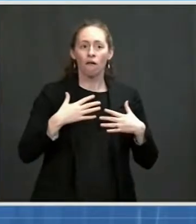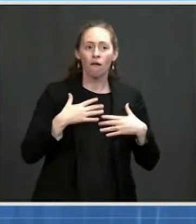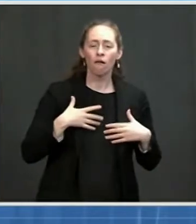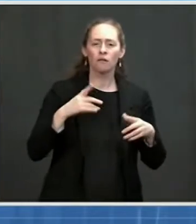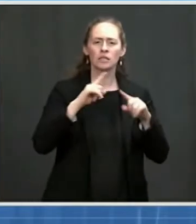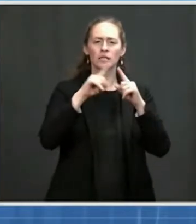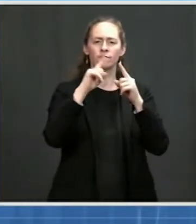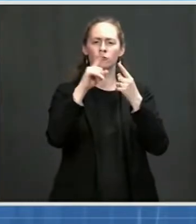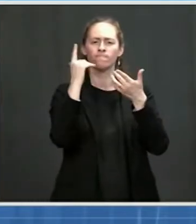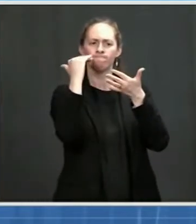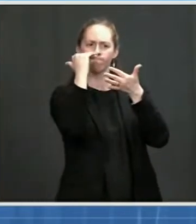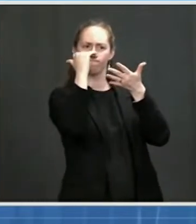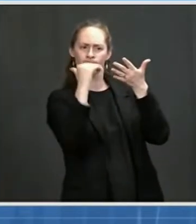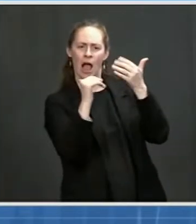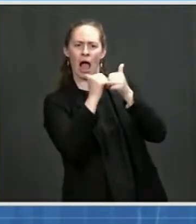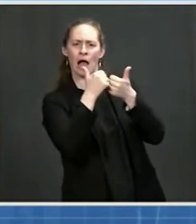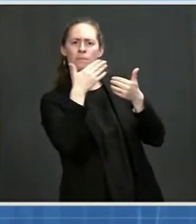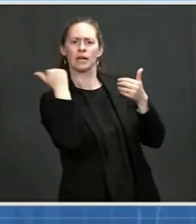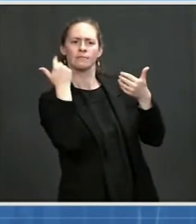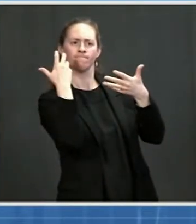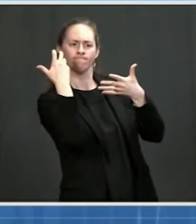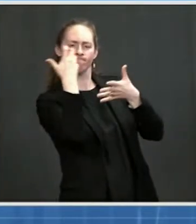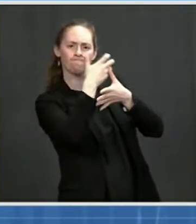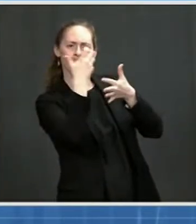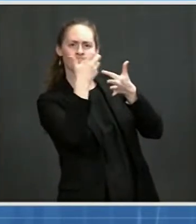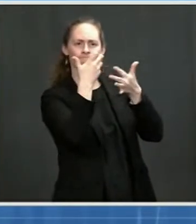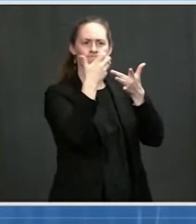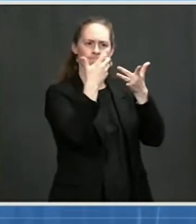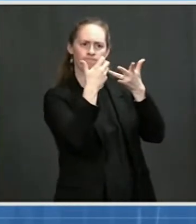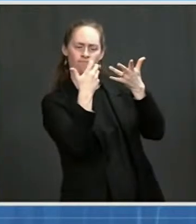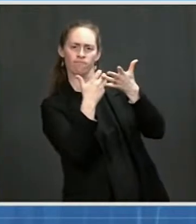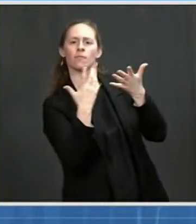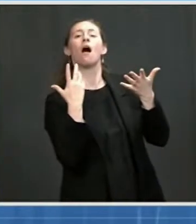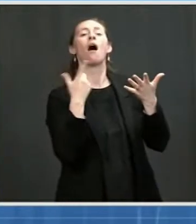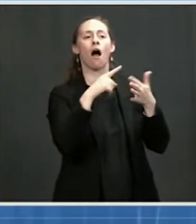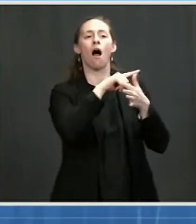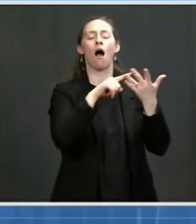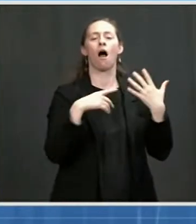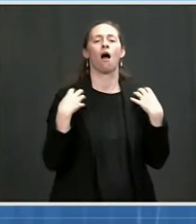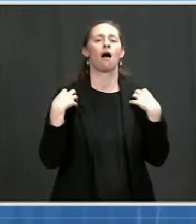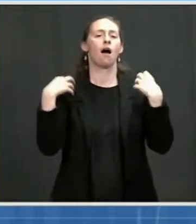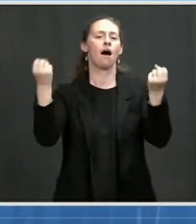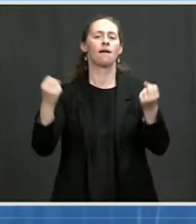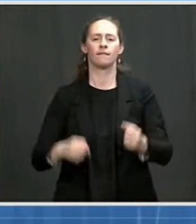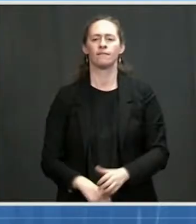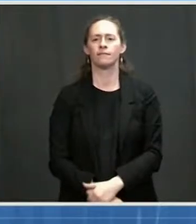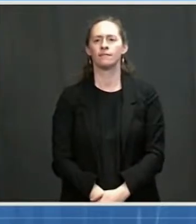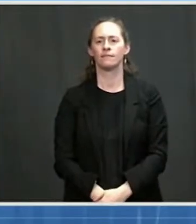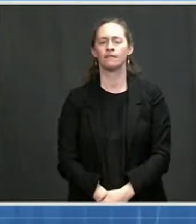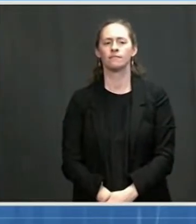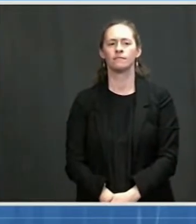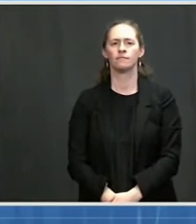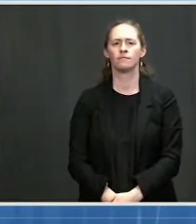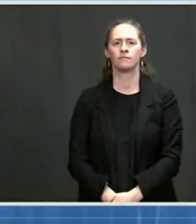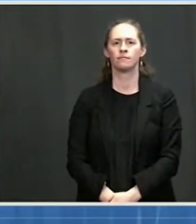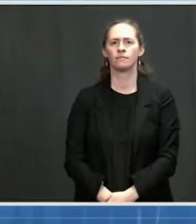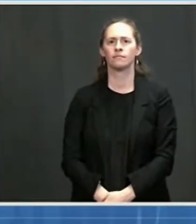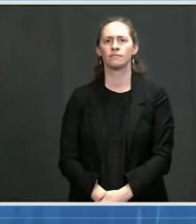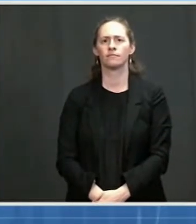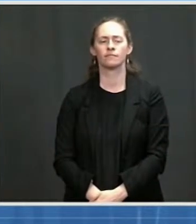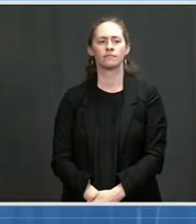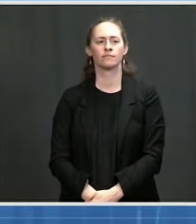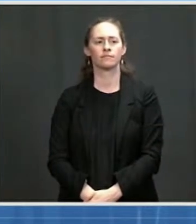flow devices, and those hospitalized requiring mechanical ventilation or ECMO. I would like to have people realize